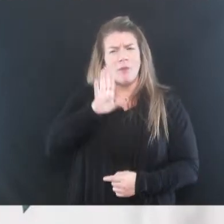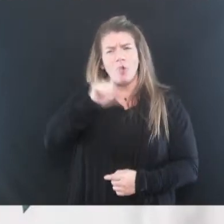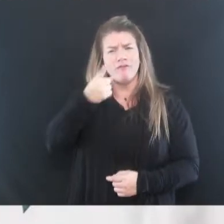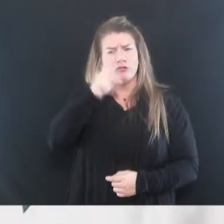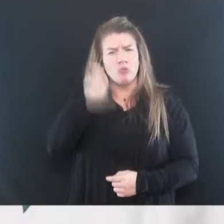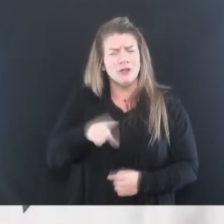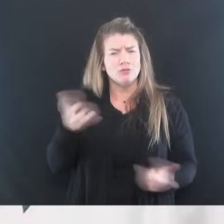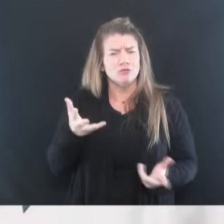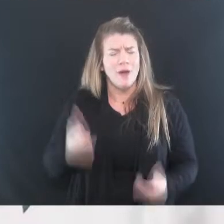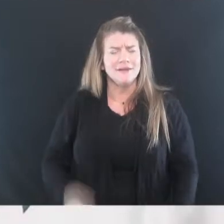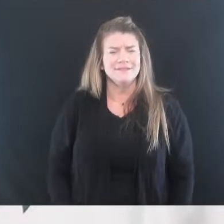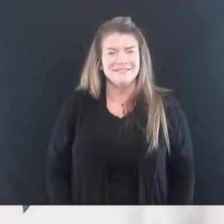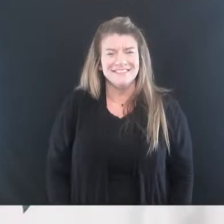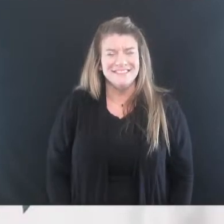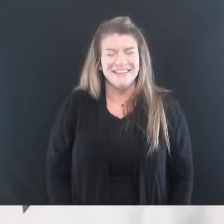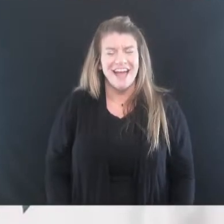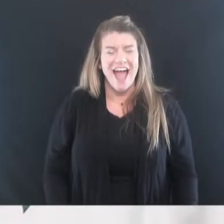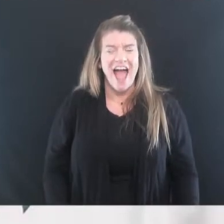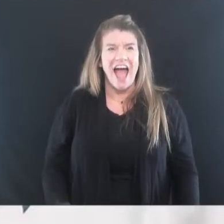the question was. I